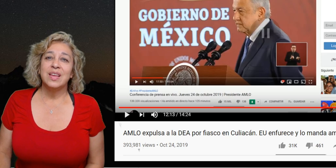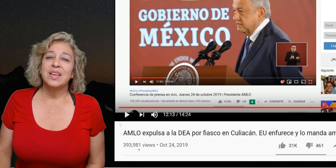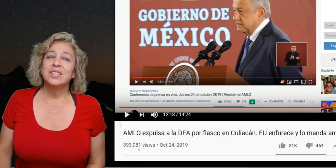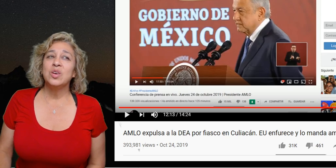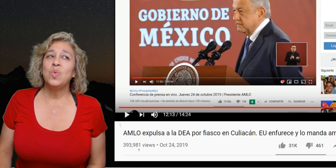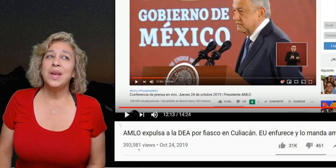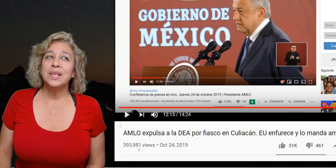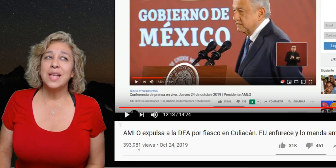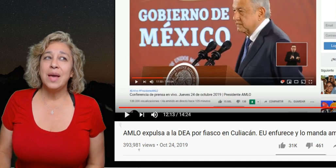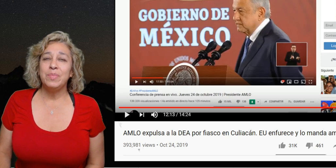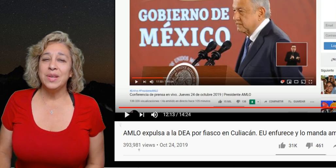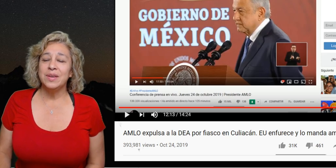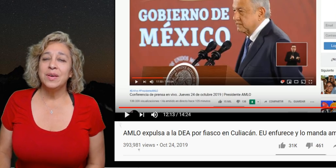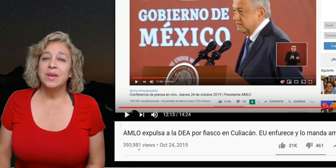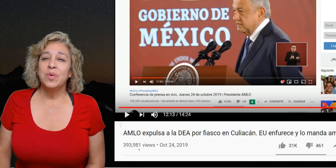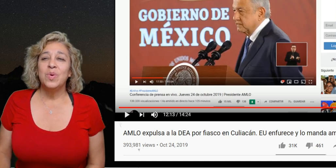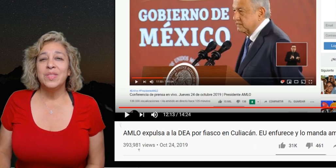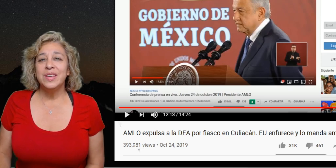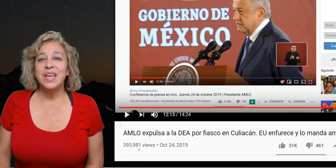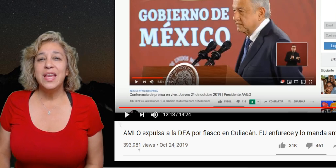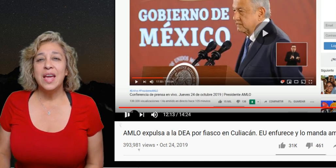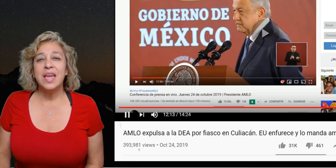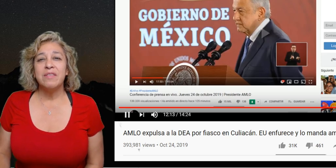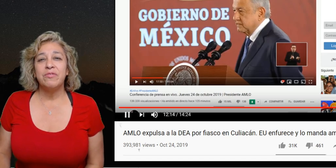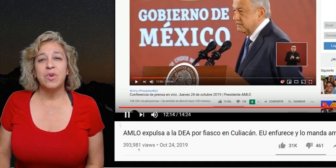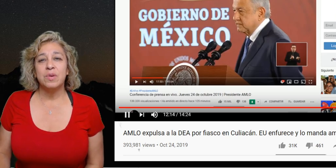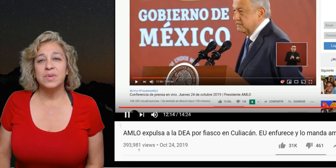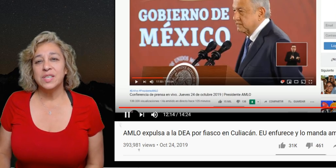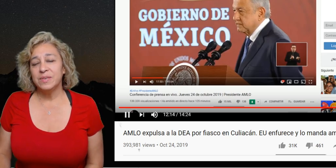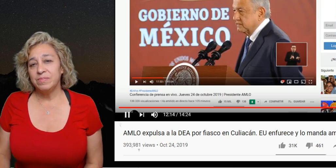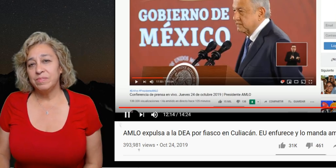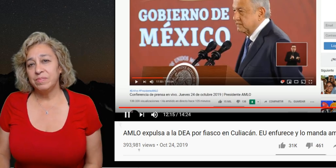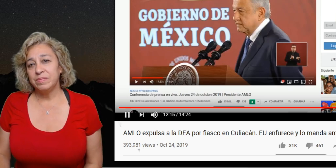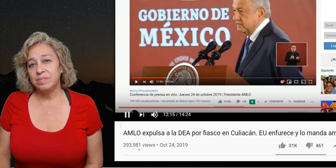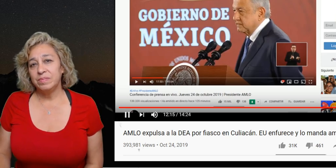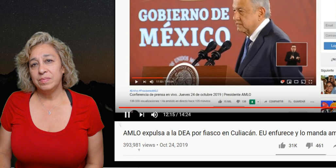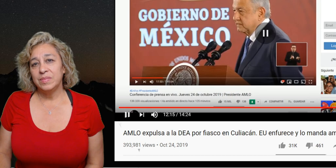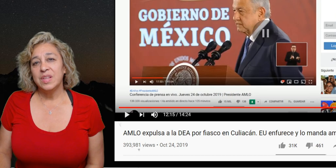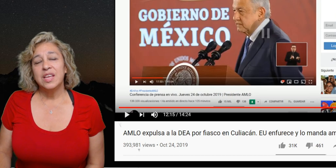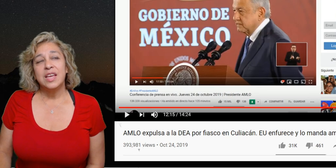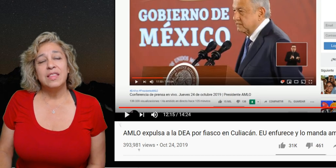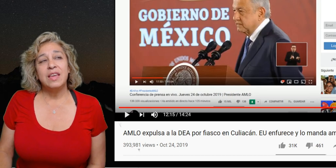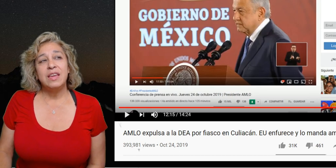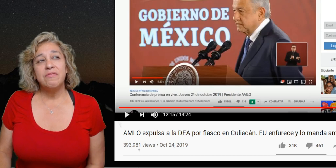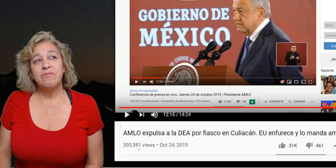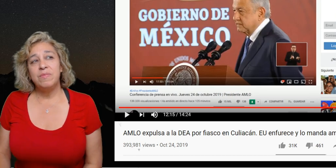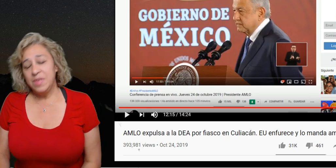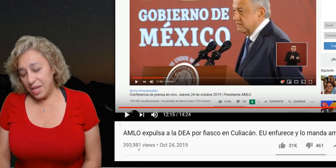favor. So what has happened? Well, the DEA informed.